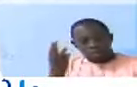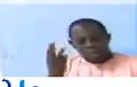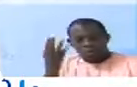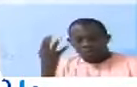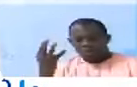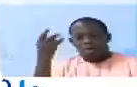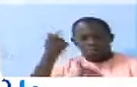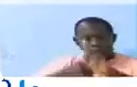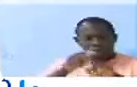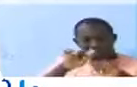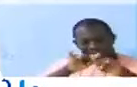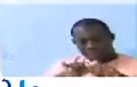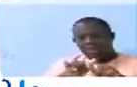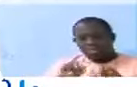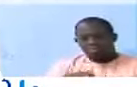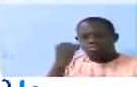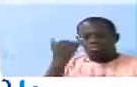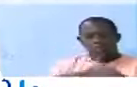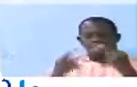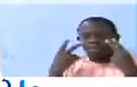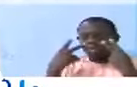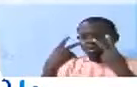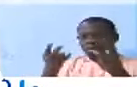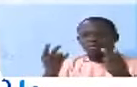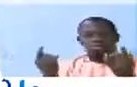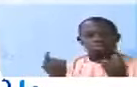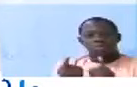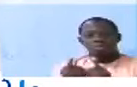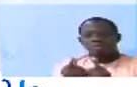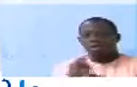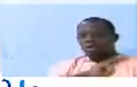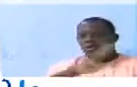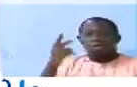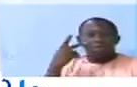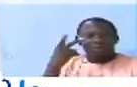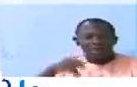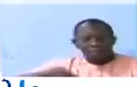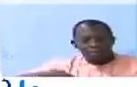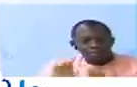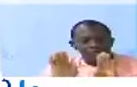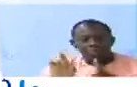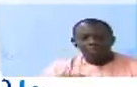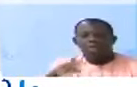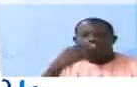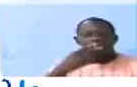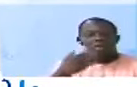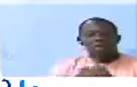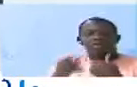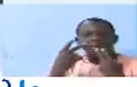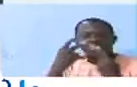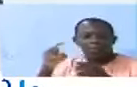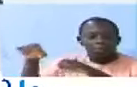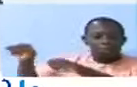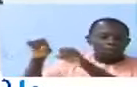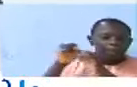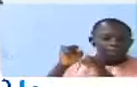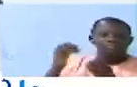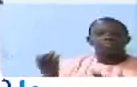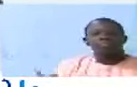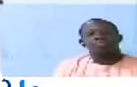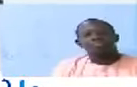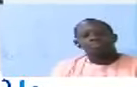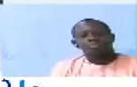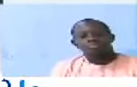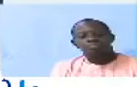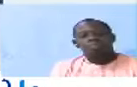even set eyes on things like that. What were you sleeping? Kela mune kanu? Kala ni ne kantenten.